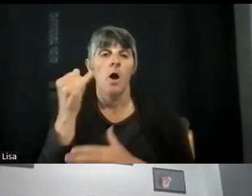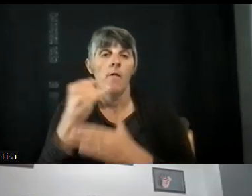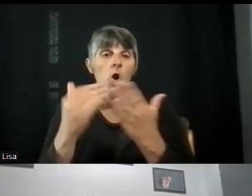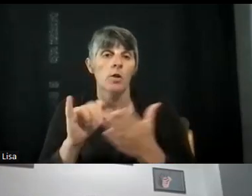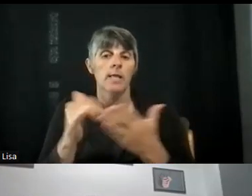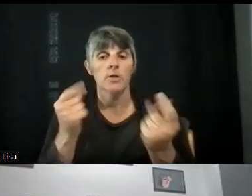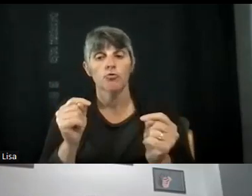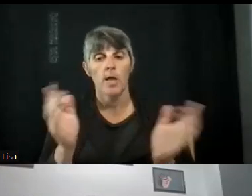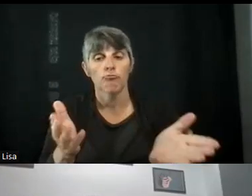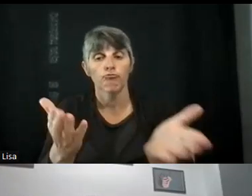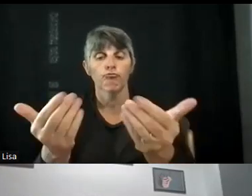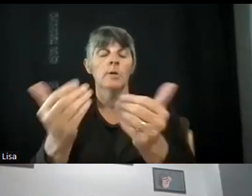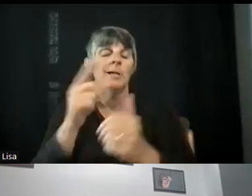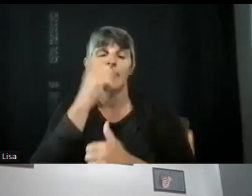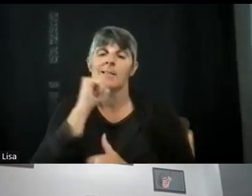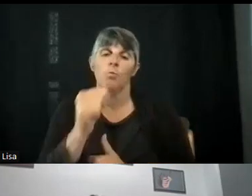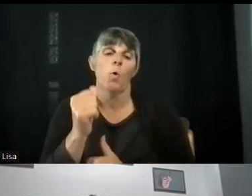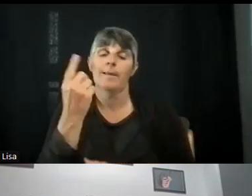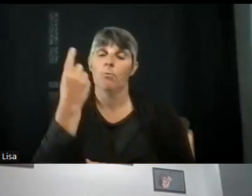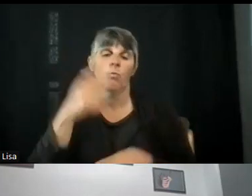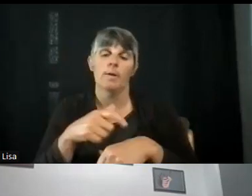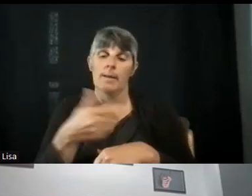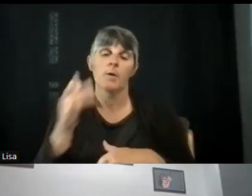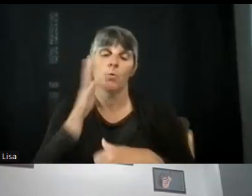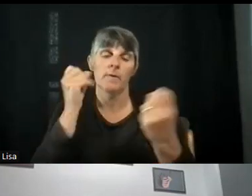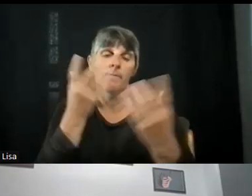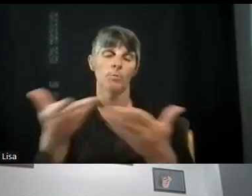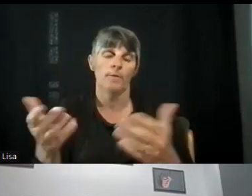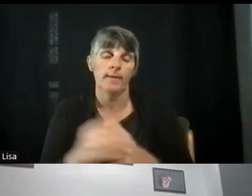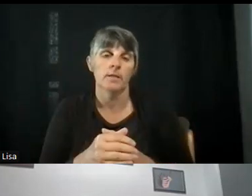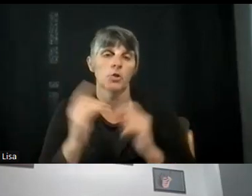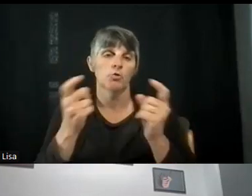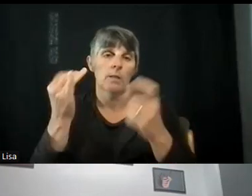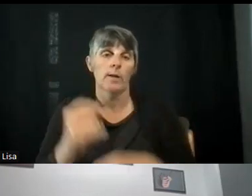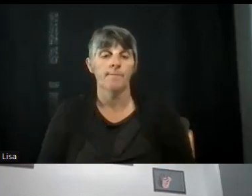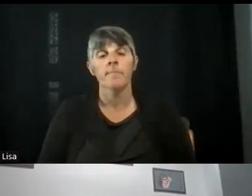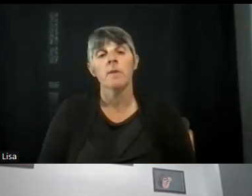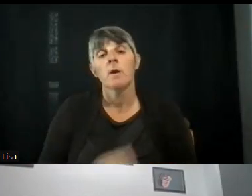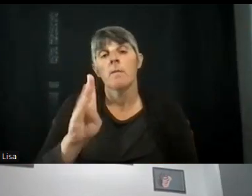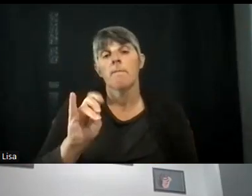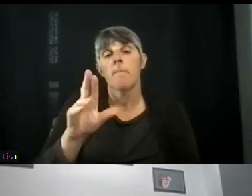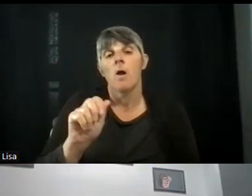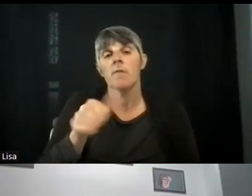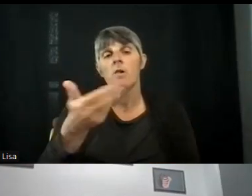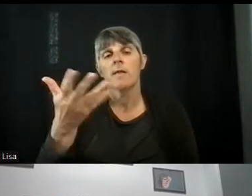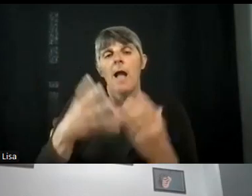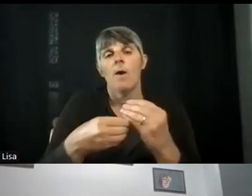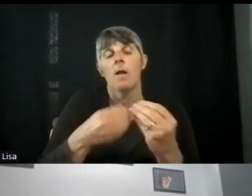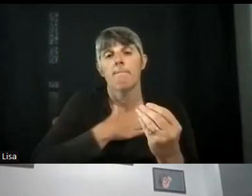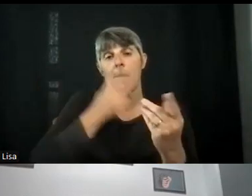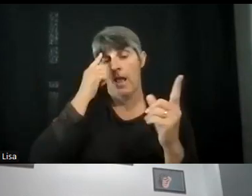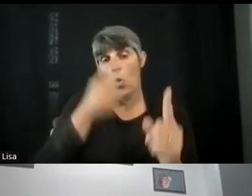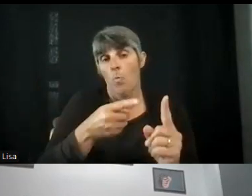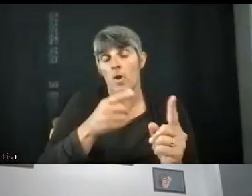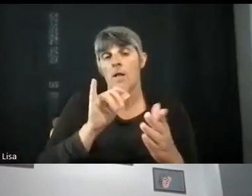we try to engage, because it's not going to be a single thing. It's going to be multiple things to celebrate it. And the other thing I just want to say is that my hope would be that